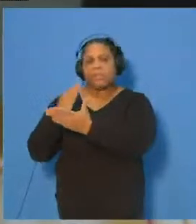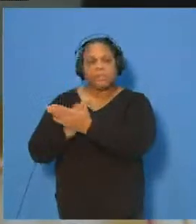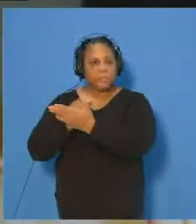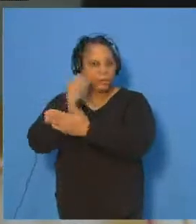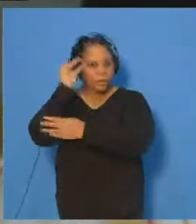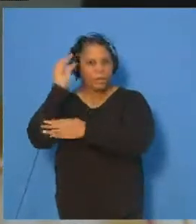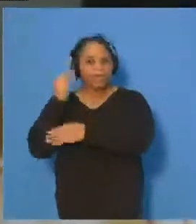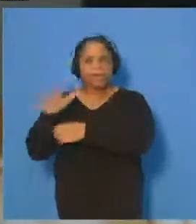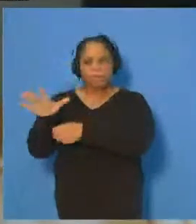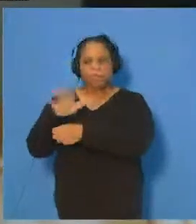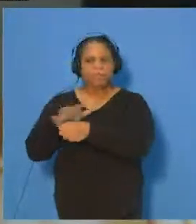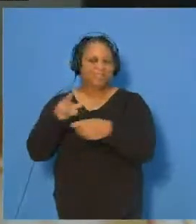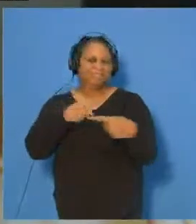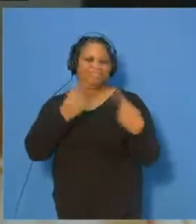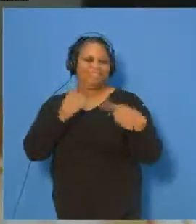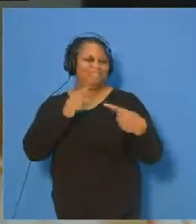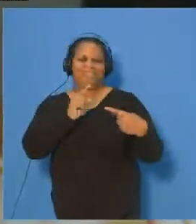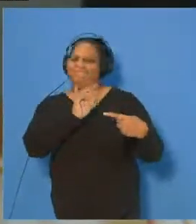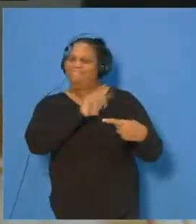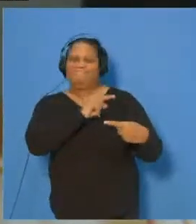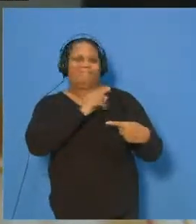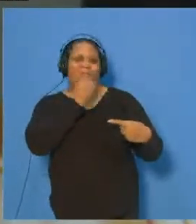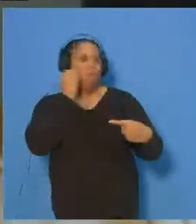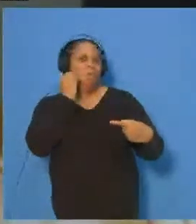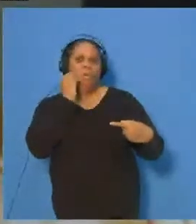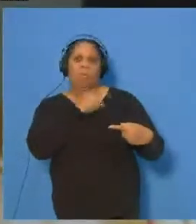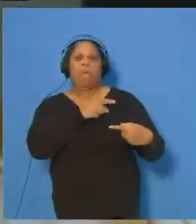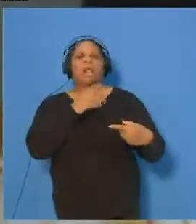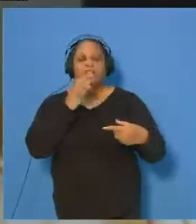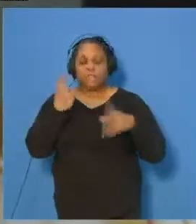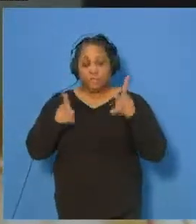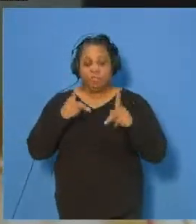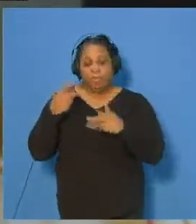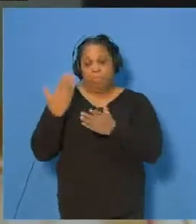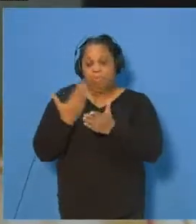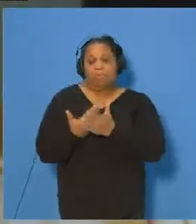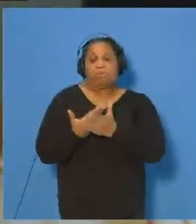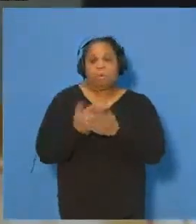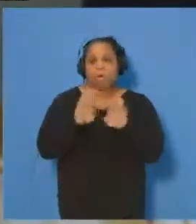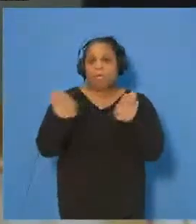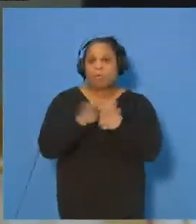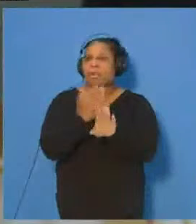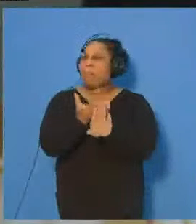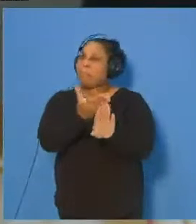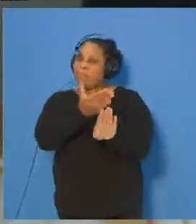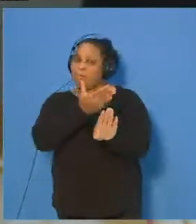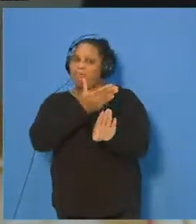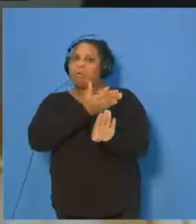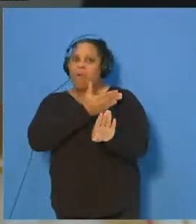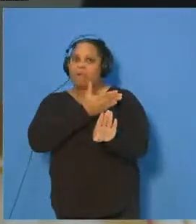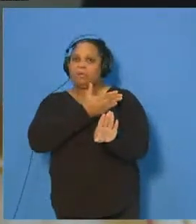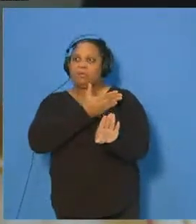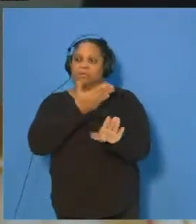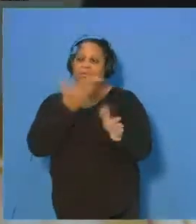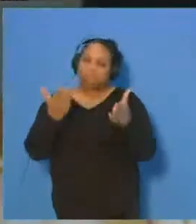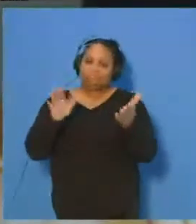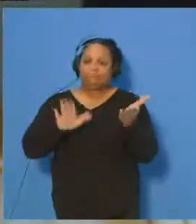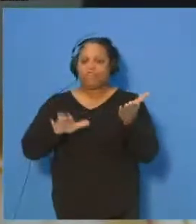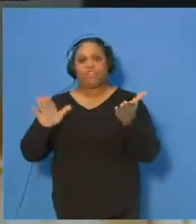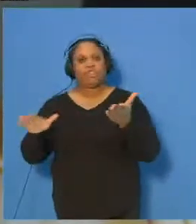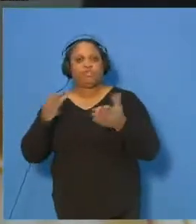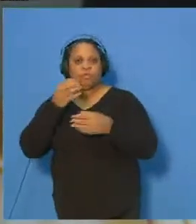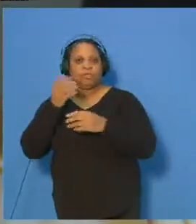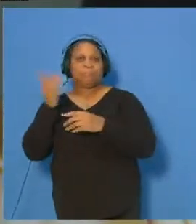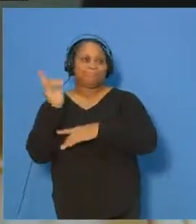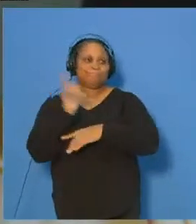government facility as opposed to home quarantine. Those persons that would have come into Bermuda prior to that, such as children that were coming home